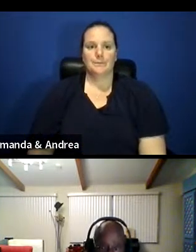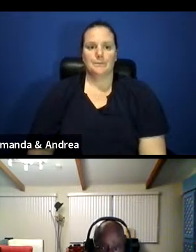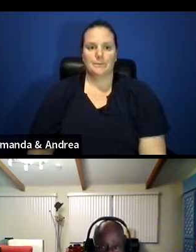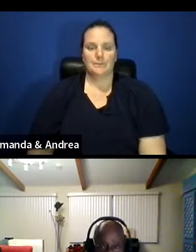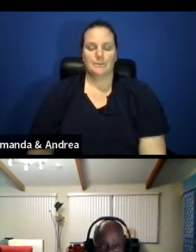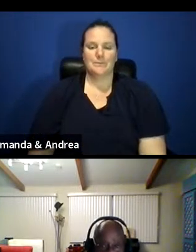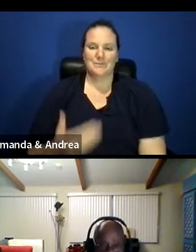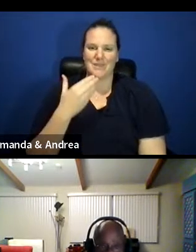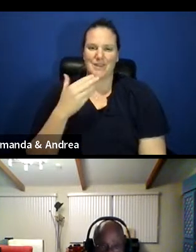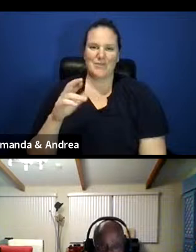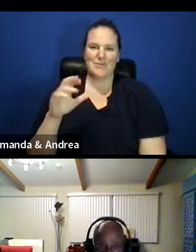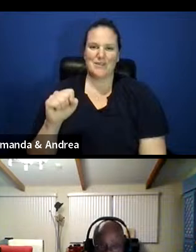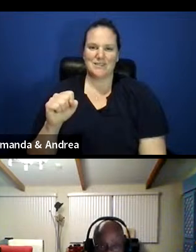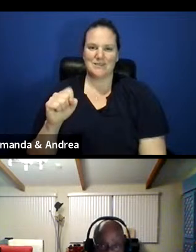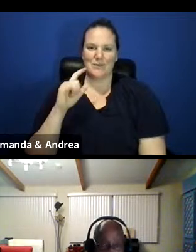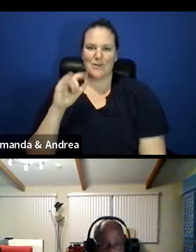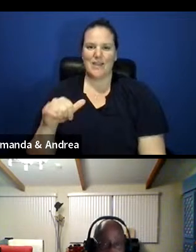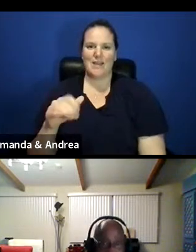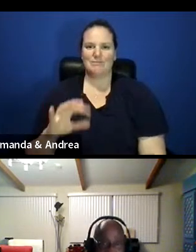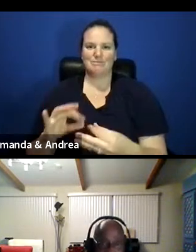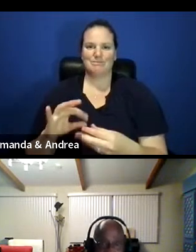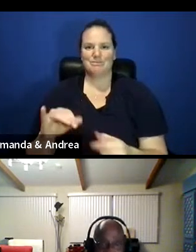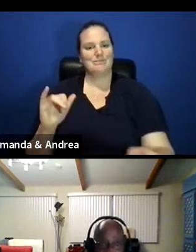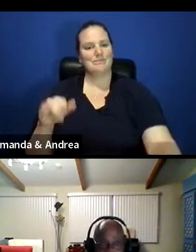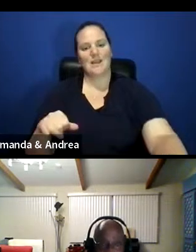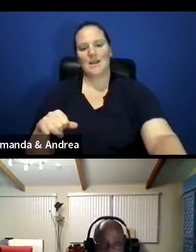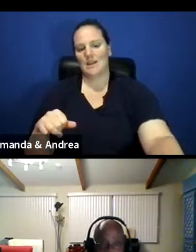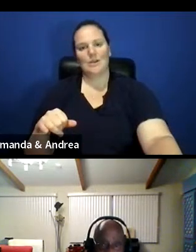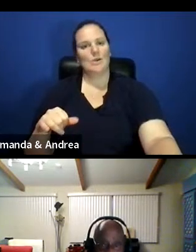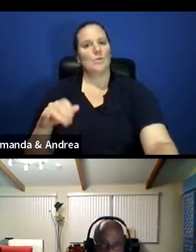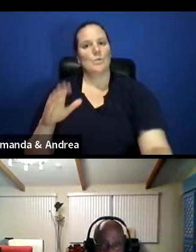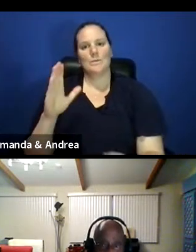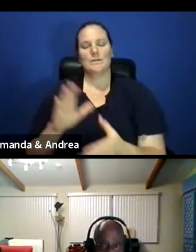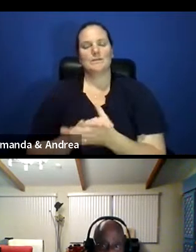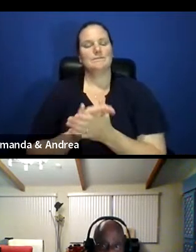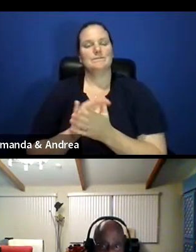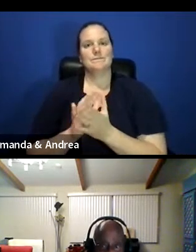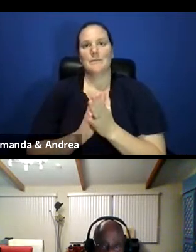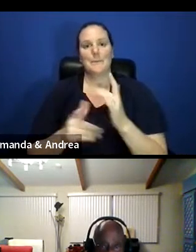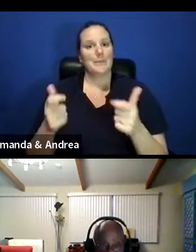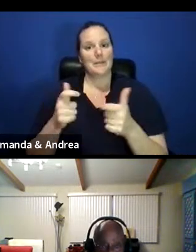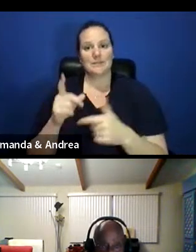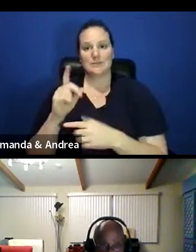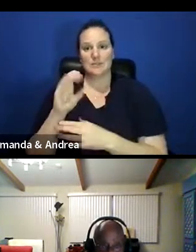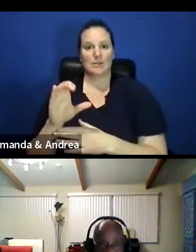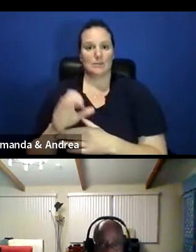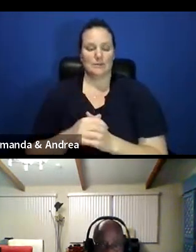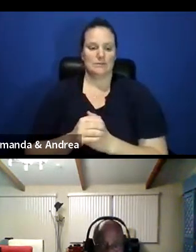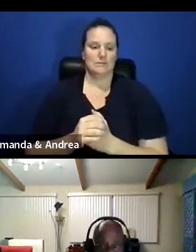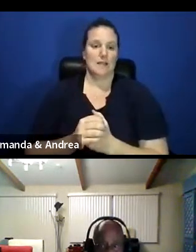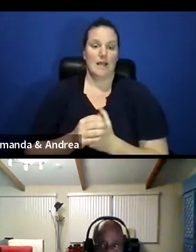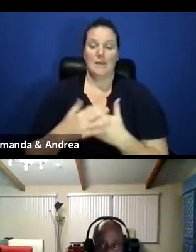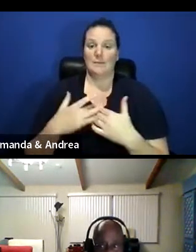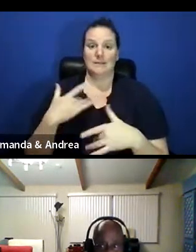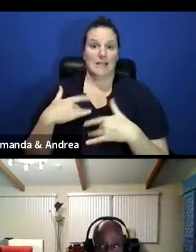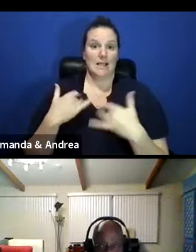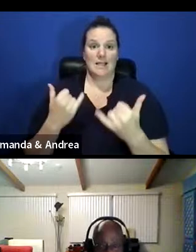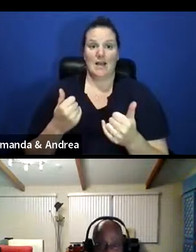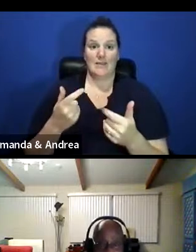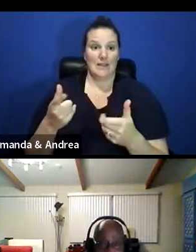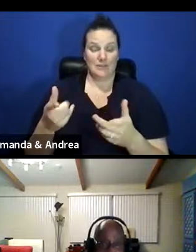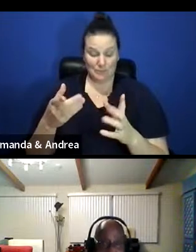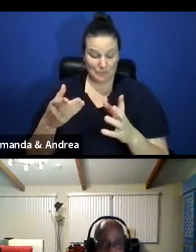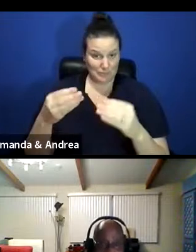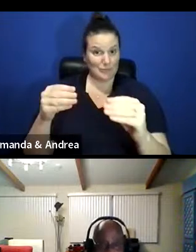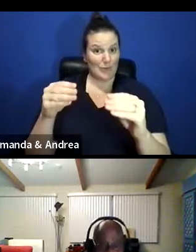Thank you, Chris, for that preview. It's going to be, a major document, and I mean, I'm excited now that you've sold it